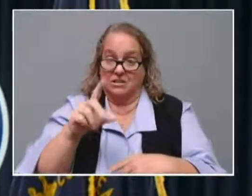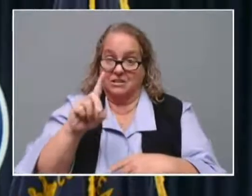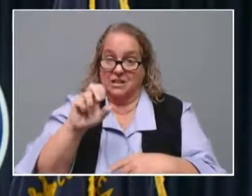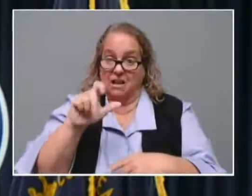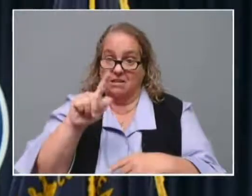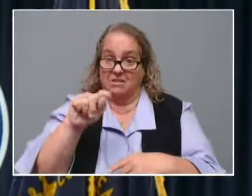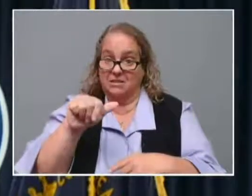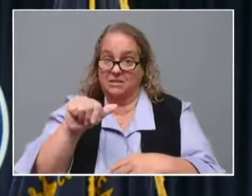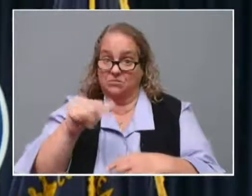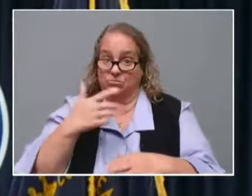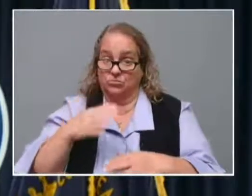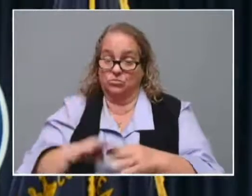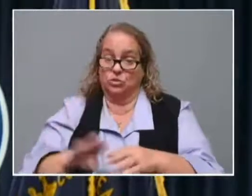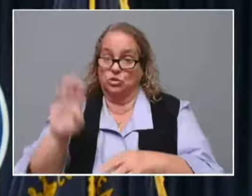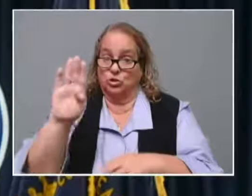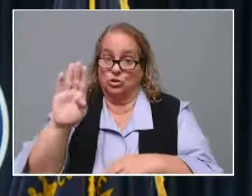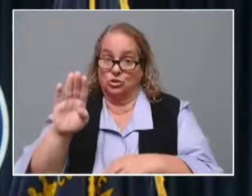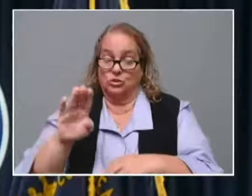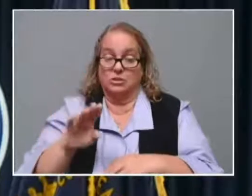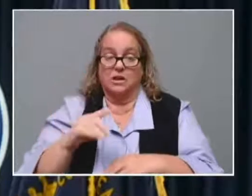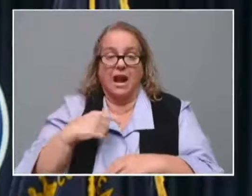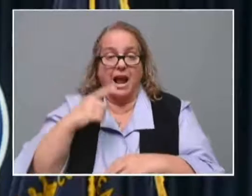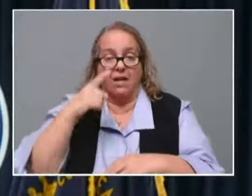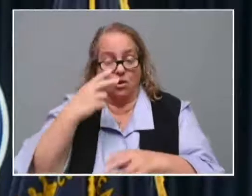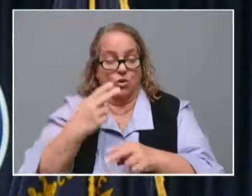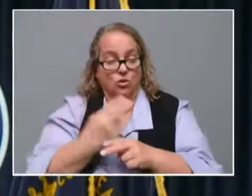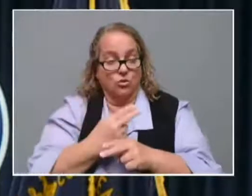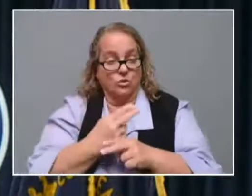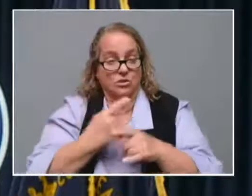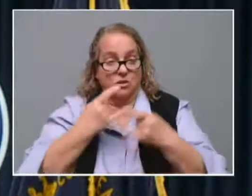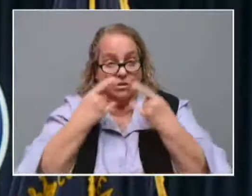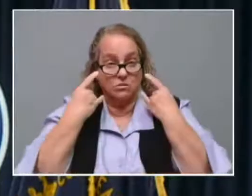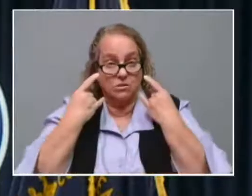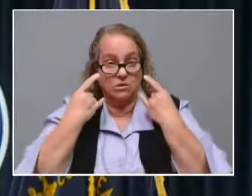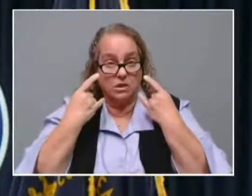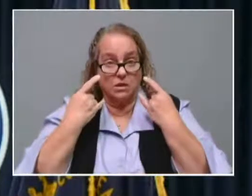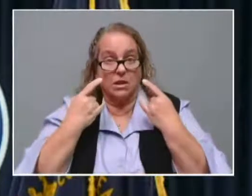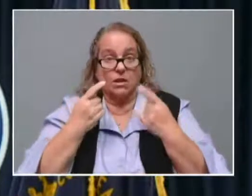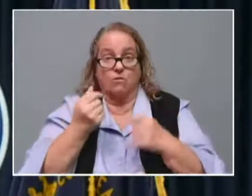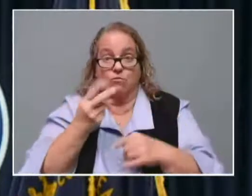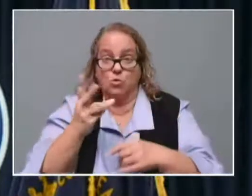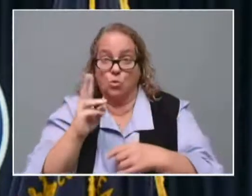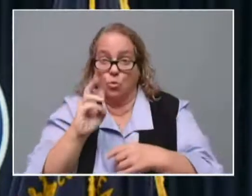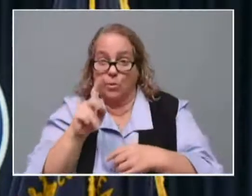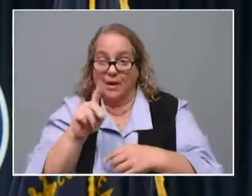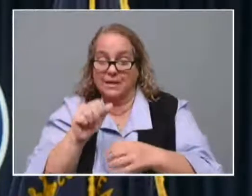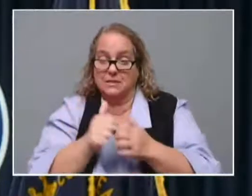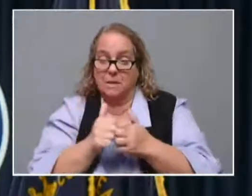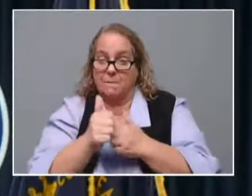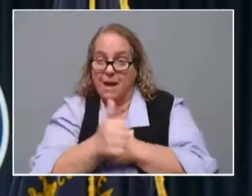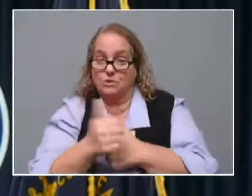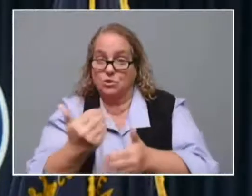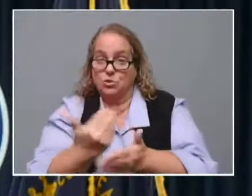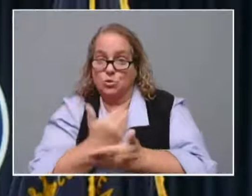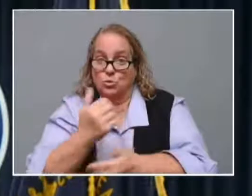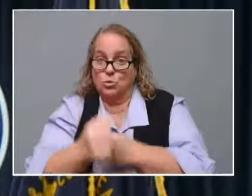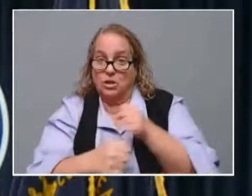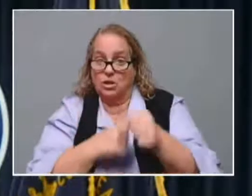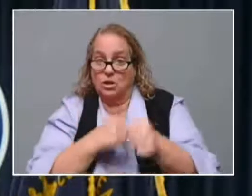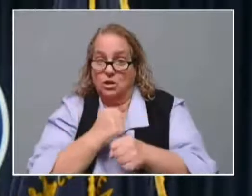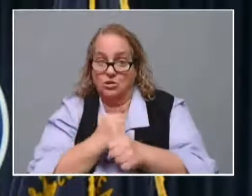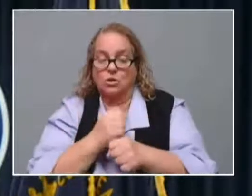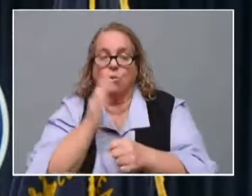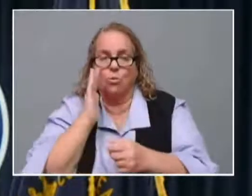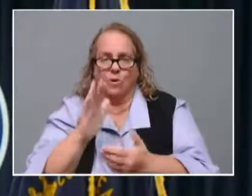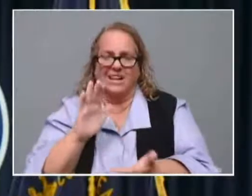universal masking at least a couple weeks past New Year's in schools would tamp down the spread that